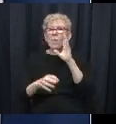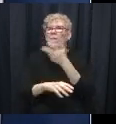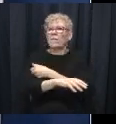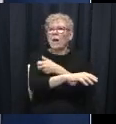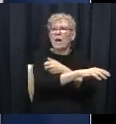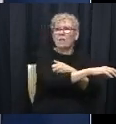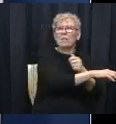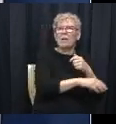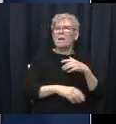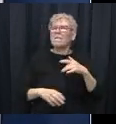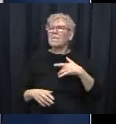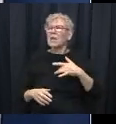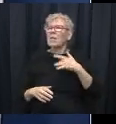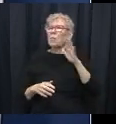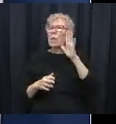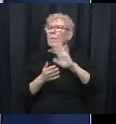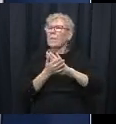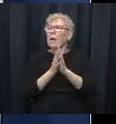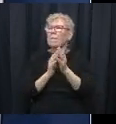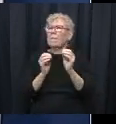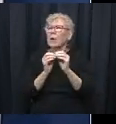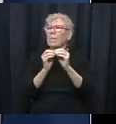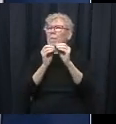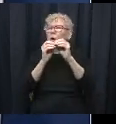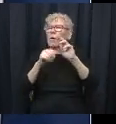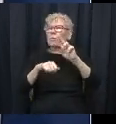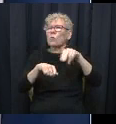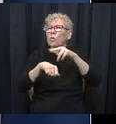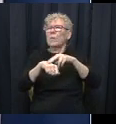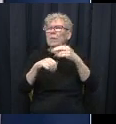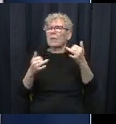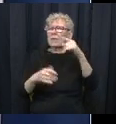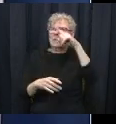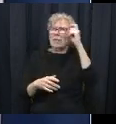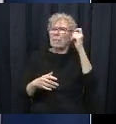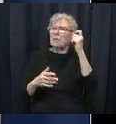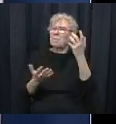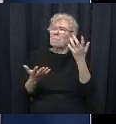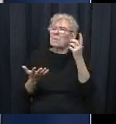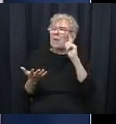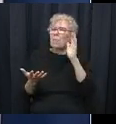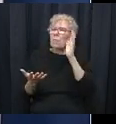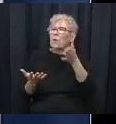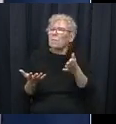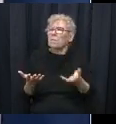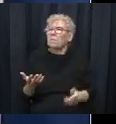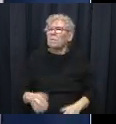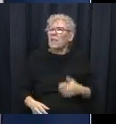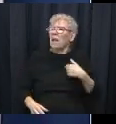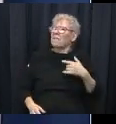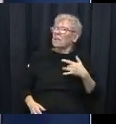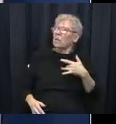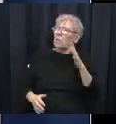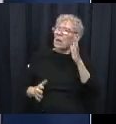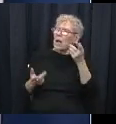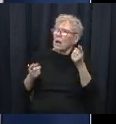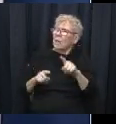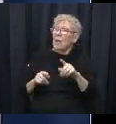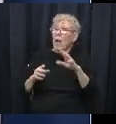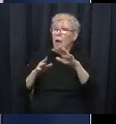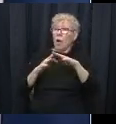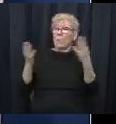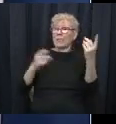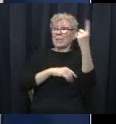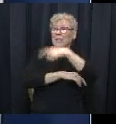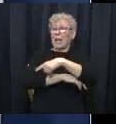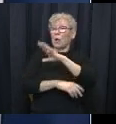at Rocky Stadium. But I'm confident that there'll be fans in the bleachers opening day. I don't think it'll be at full capacity like